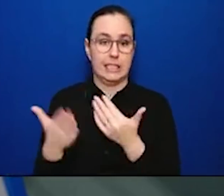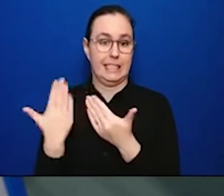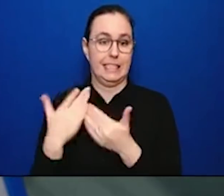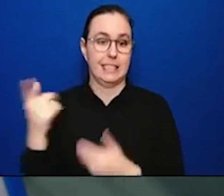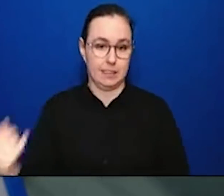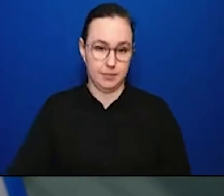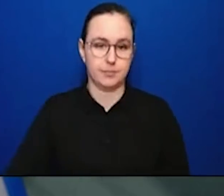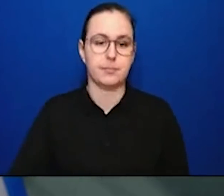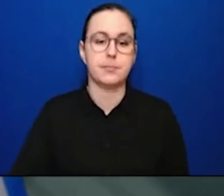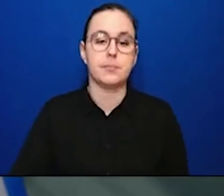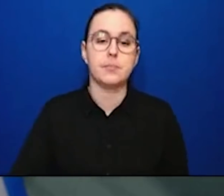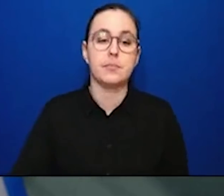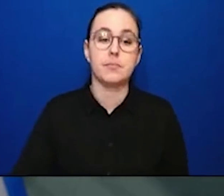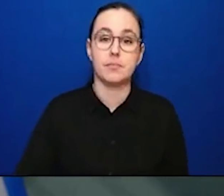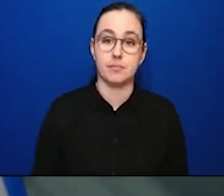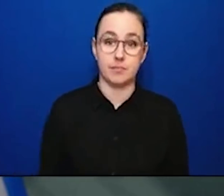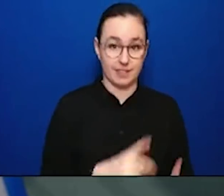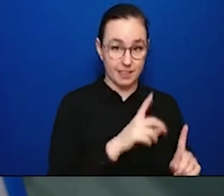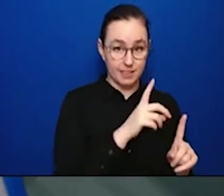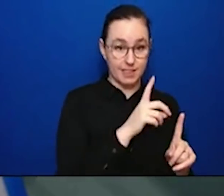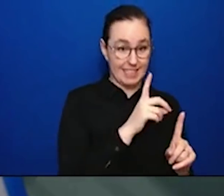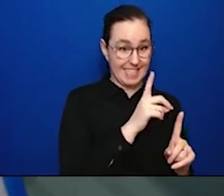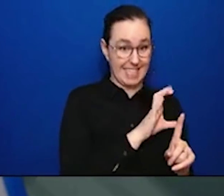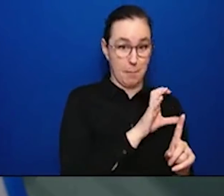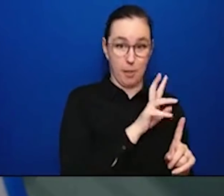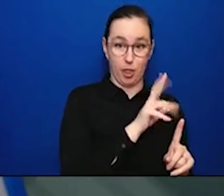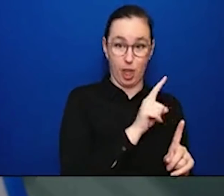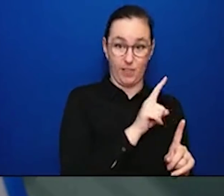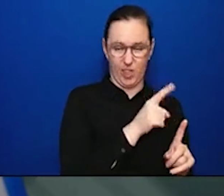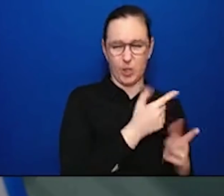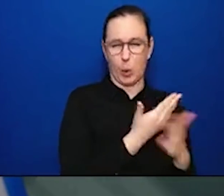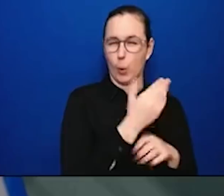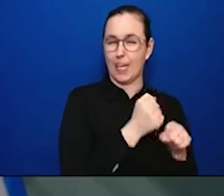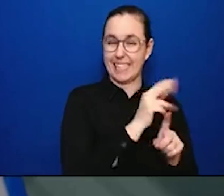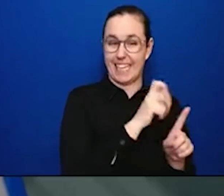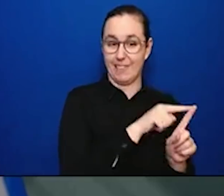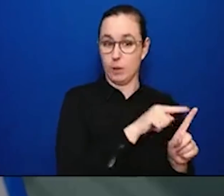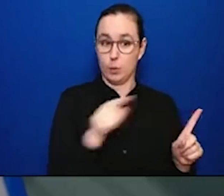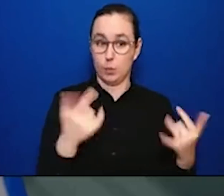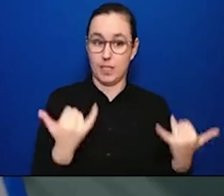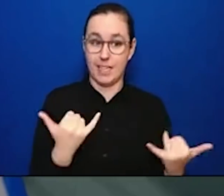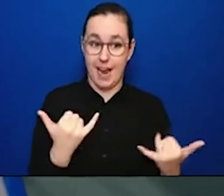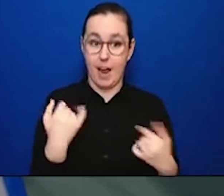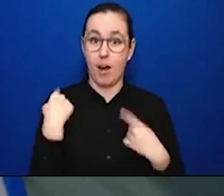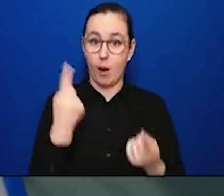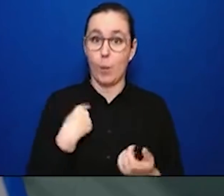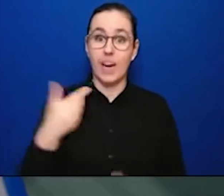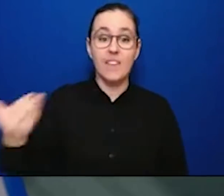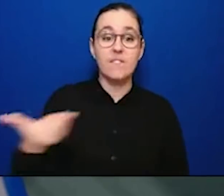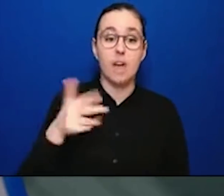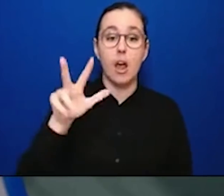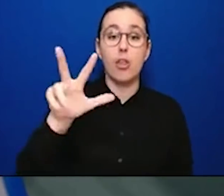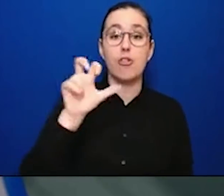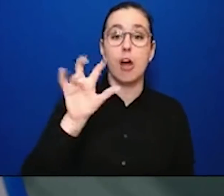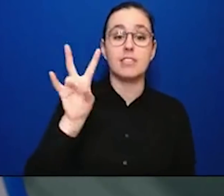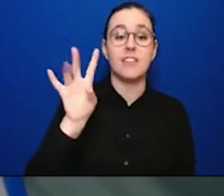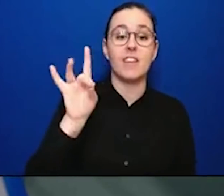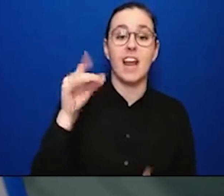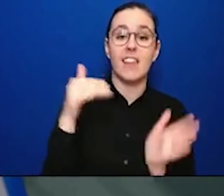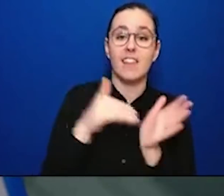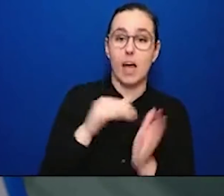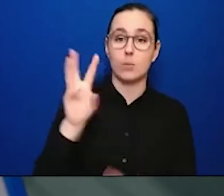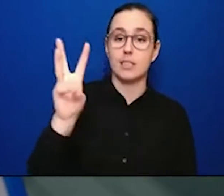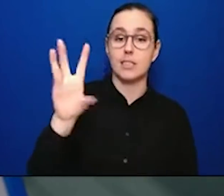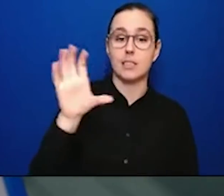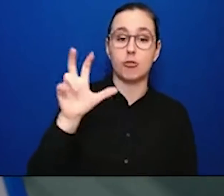378,634 people for boosters, and more invites are going out as we speak. And we will continue to invite those eligible over 18 over the